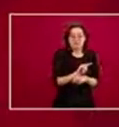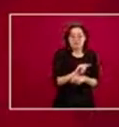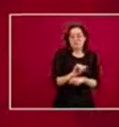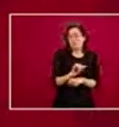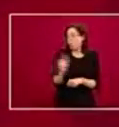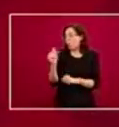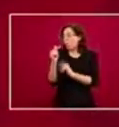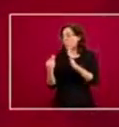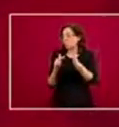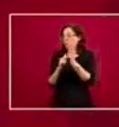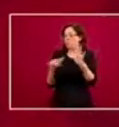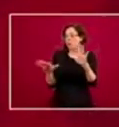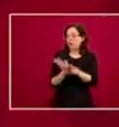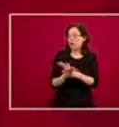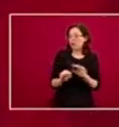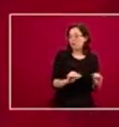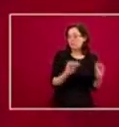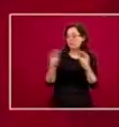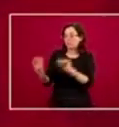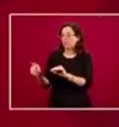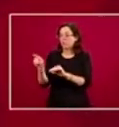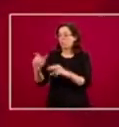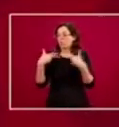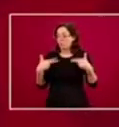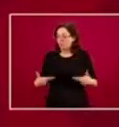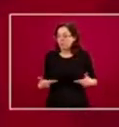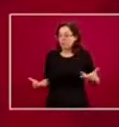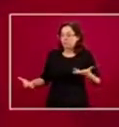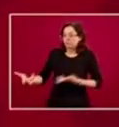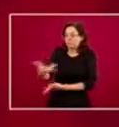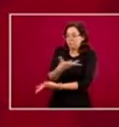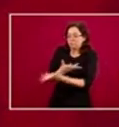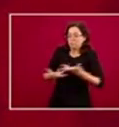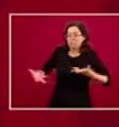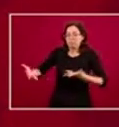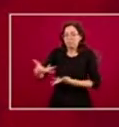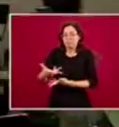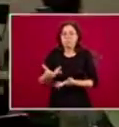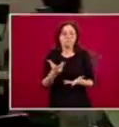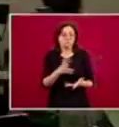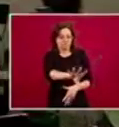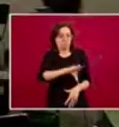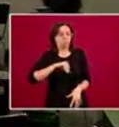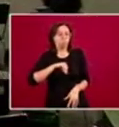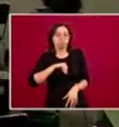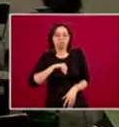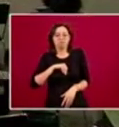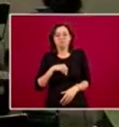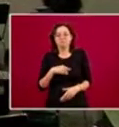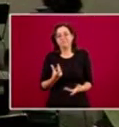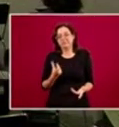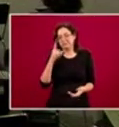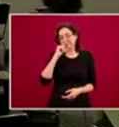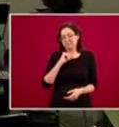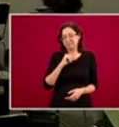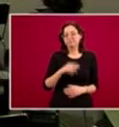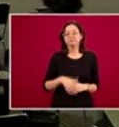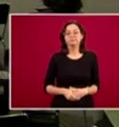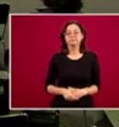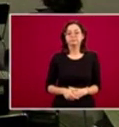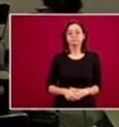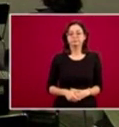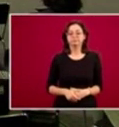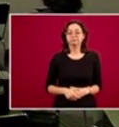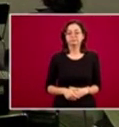equilibrium that exists between animals in that region, and this creates all sorts